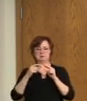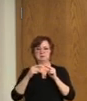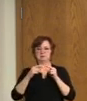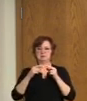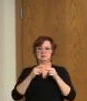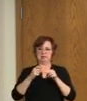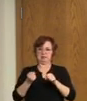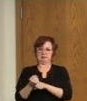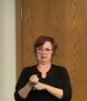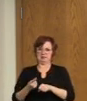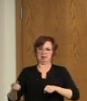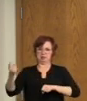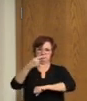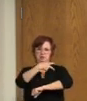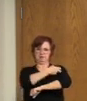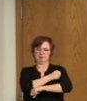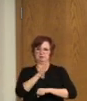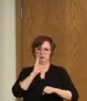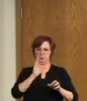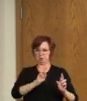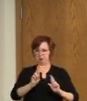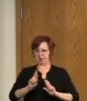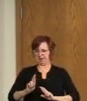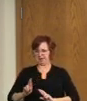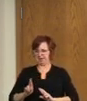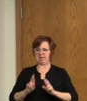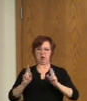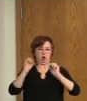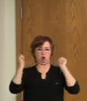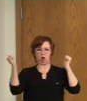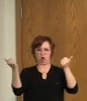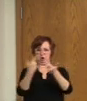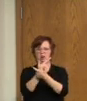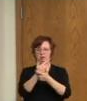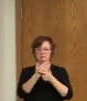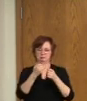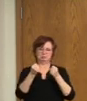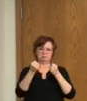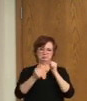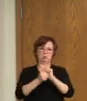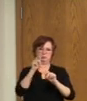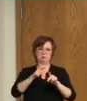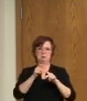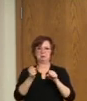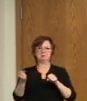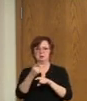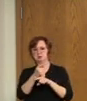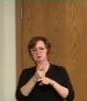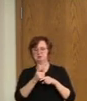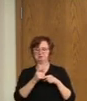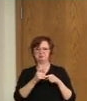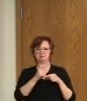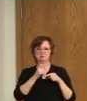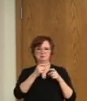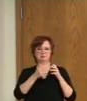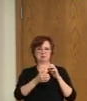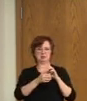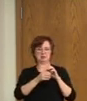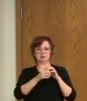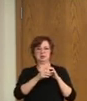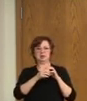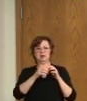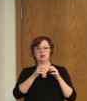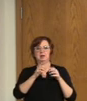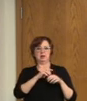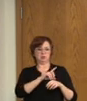When a significant number of Saskatchewan people are vaccinated and life starts to get back to normal, 2020 is going to be